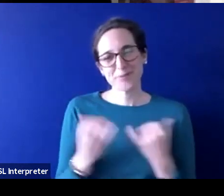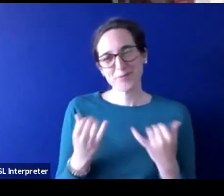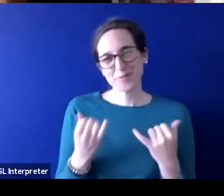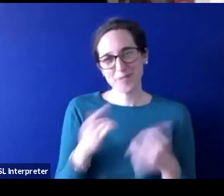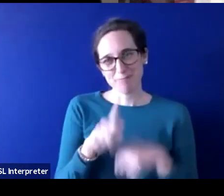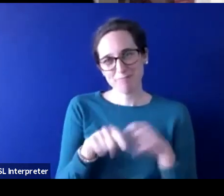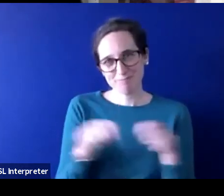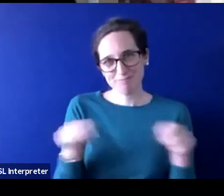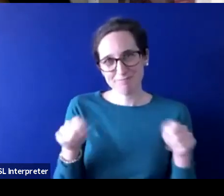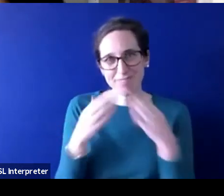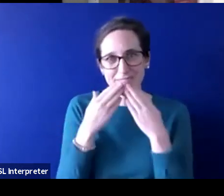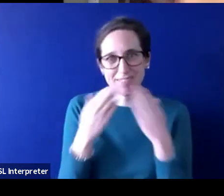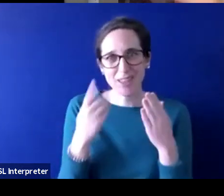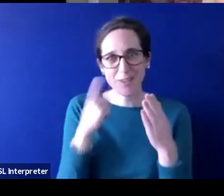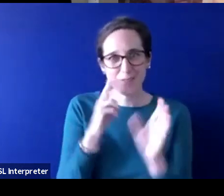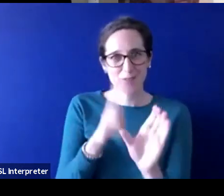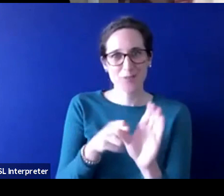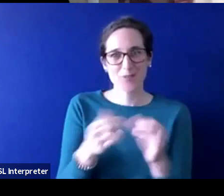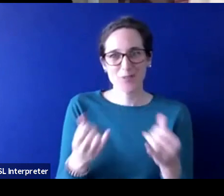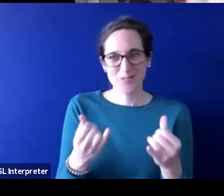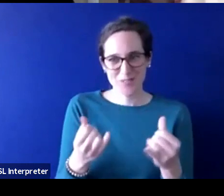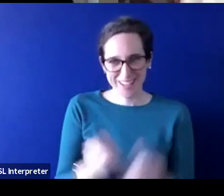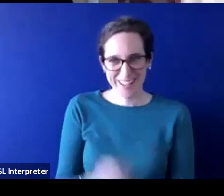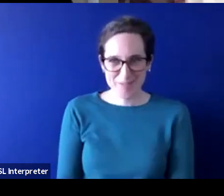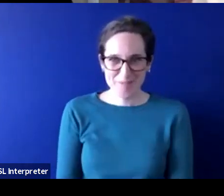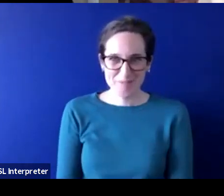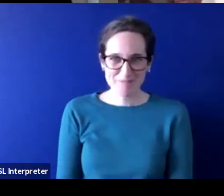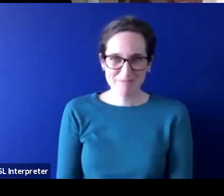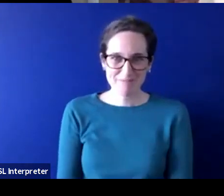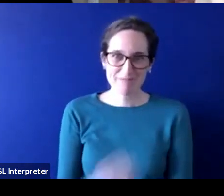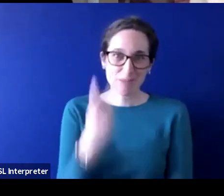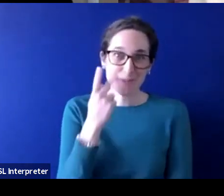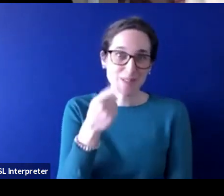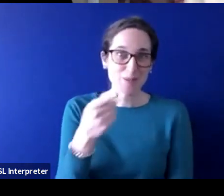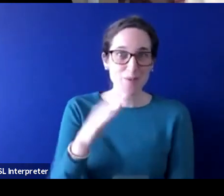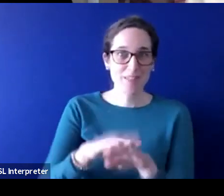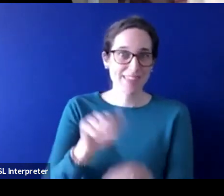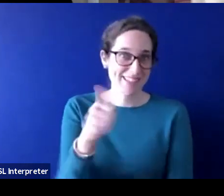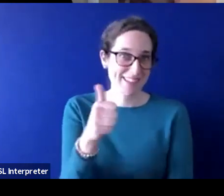Thank you everybody for joining today. And we will see you on the 10th.